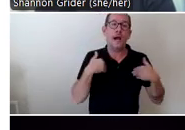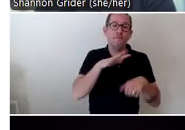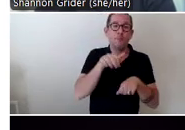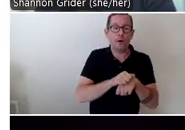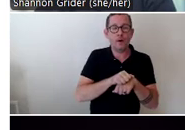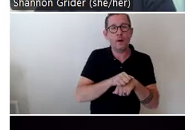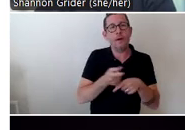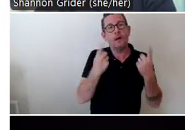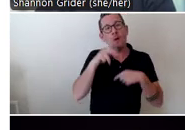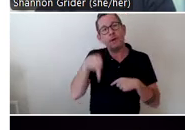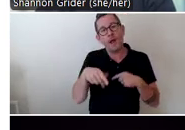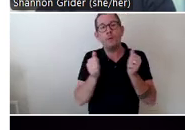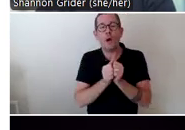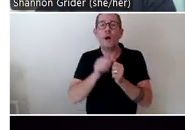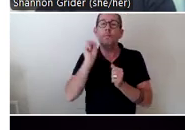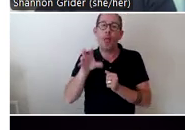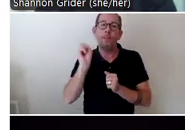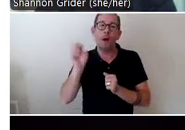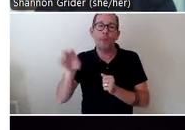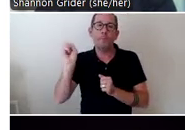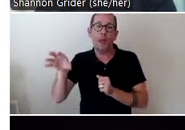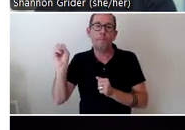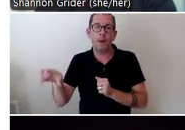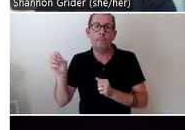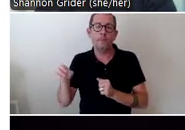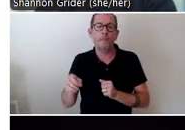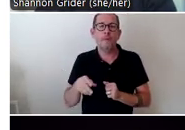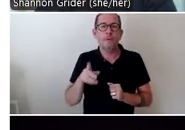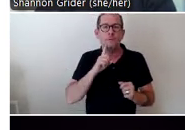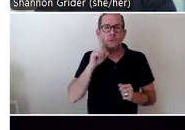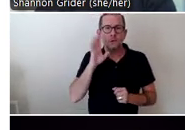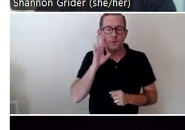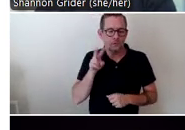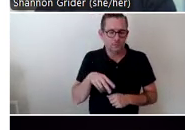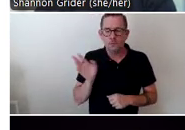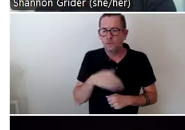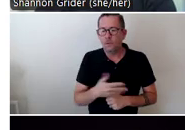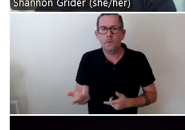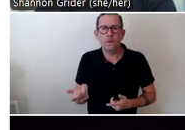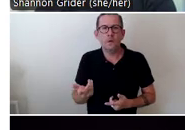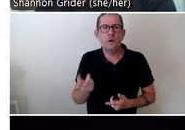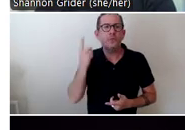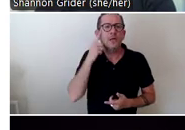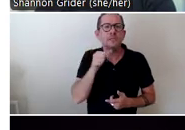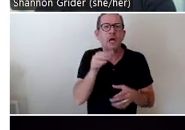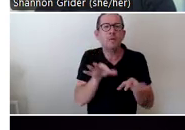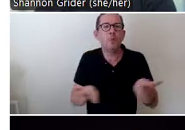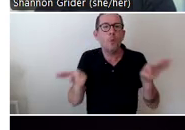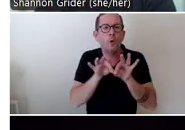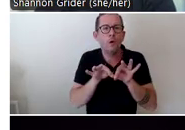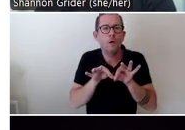email, then it is clear the date, the time, and the location. Whereas sometimes with the